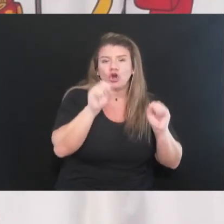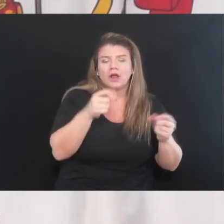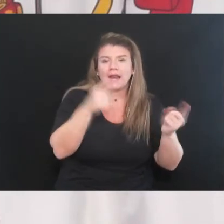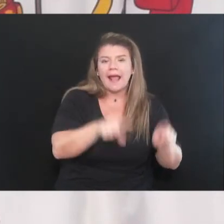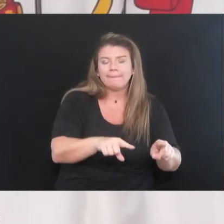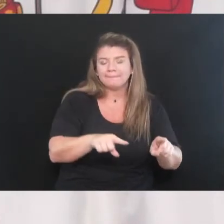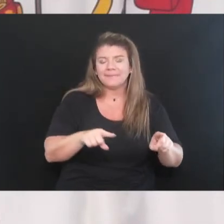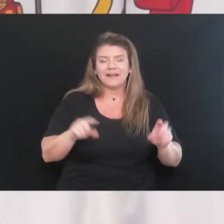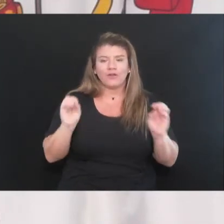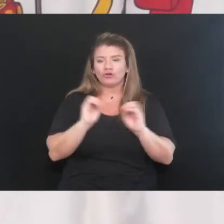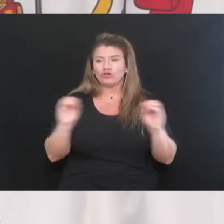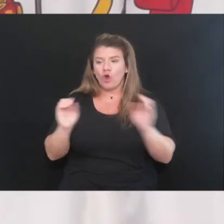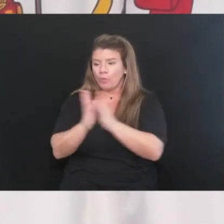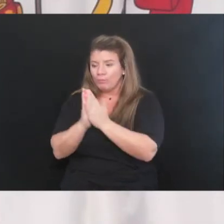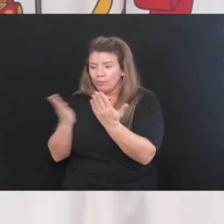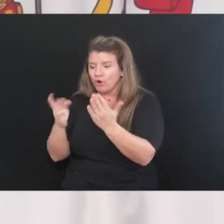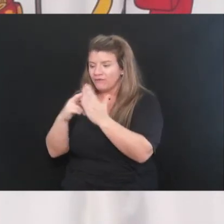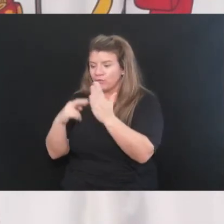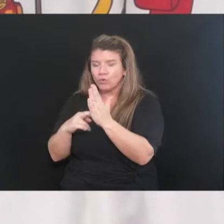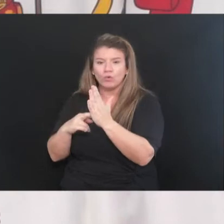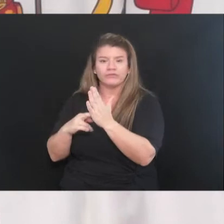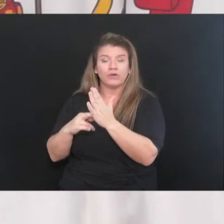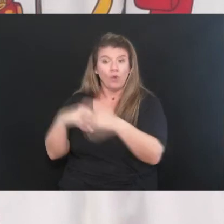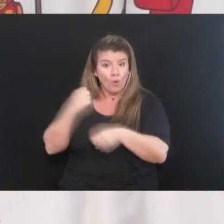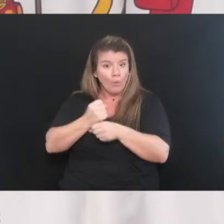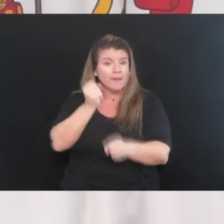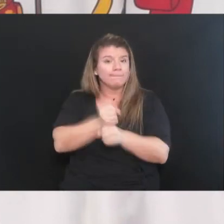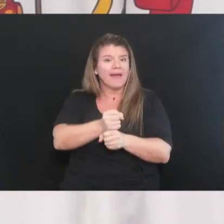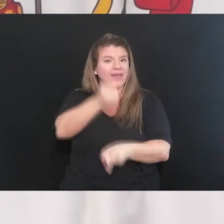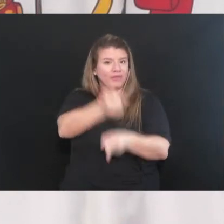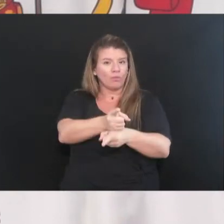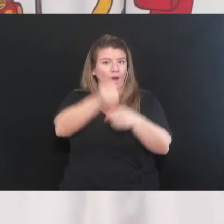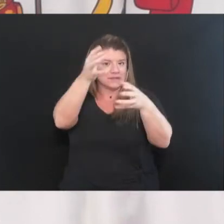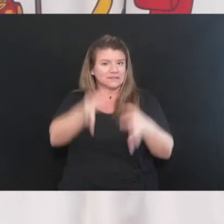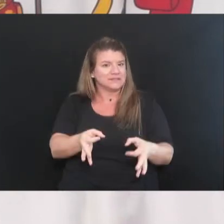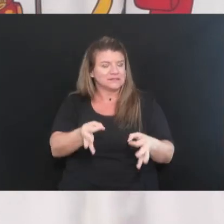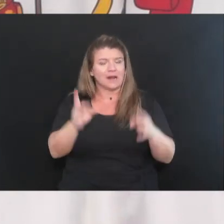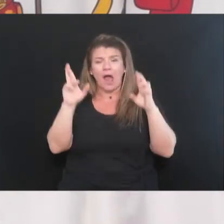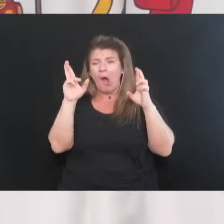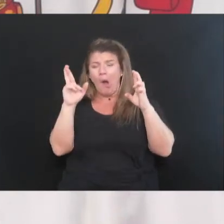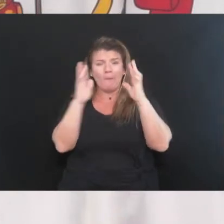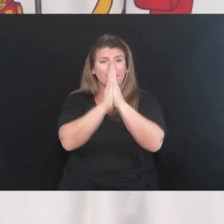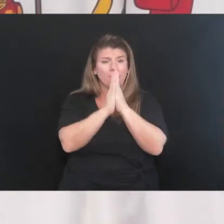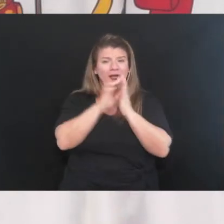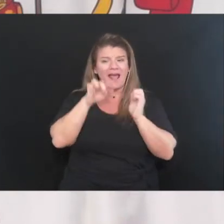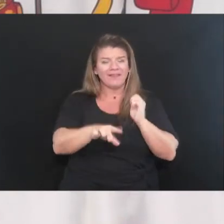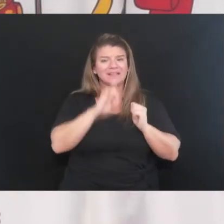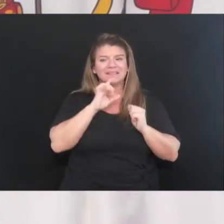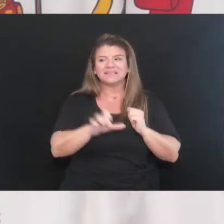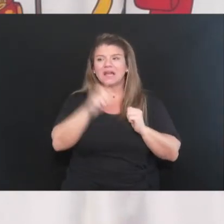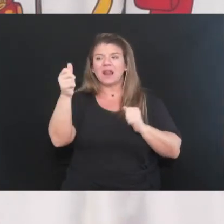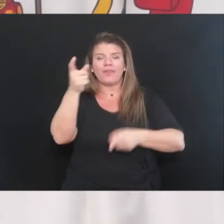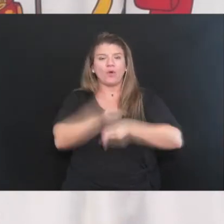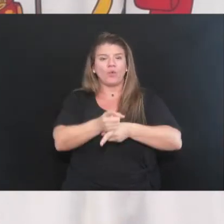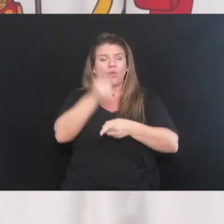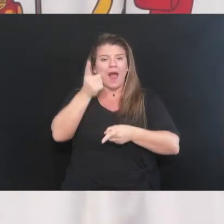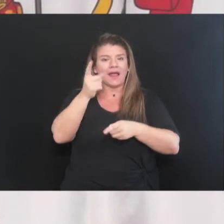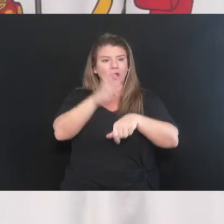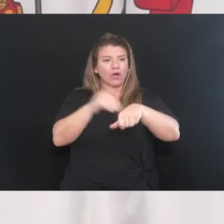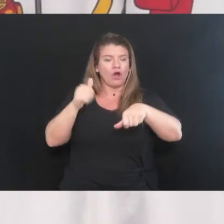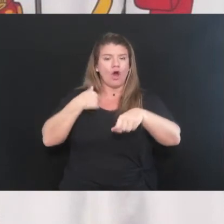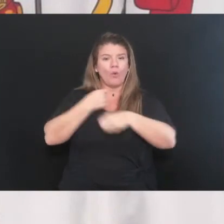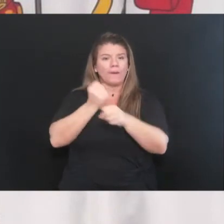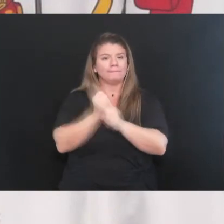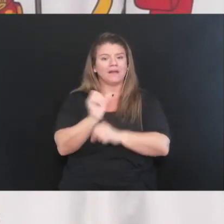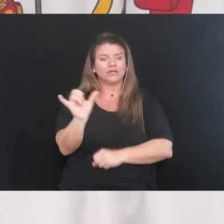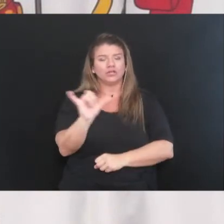no playbook. We've made the right calls, and I hope and pray that this is another one of the right calls that we've made. But